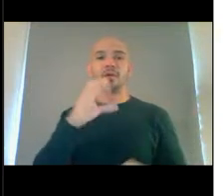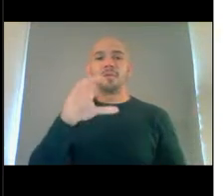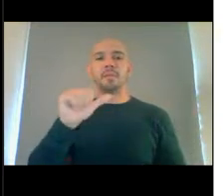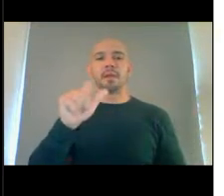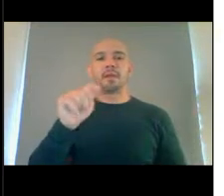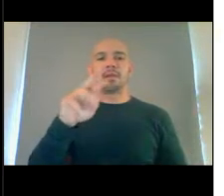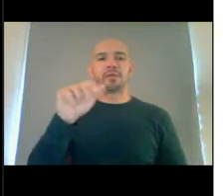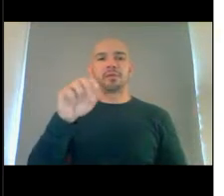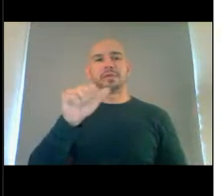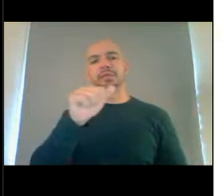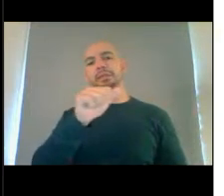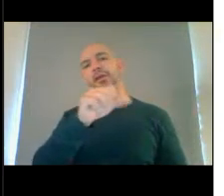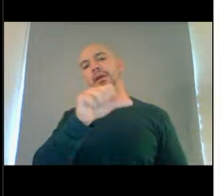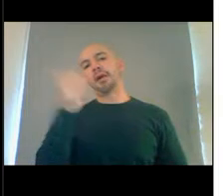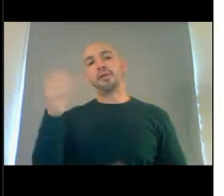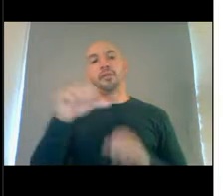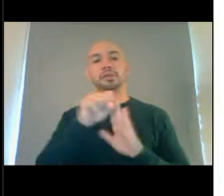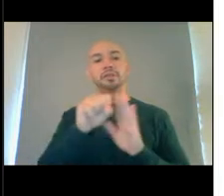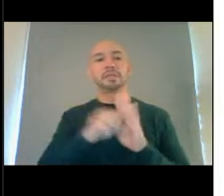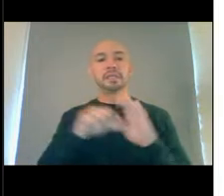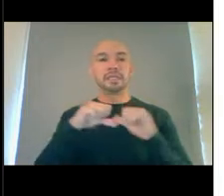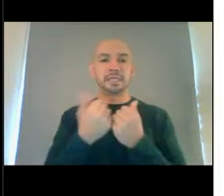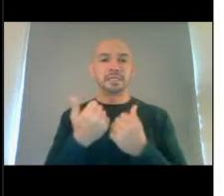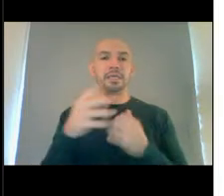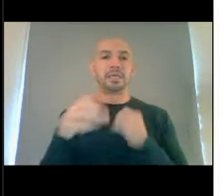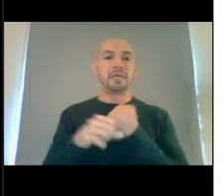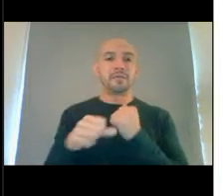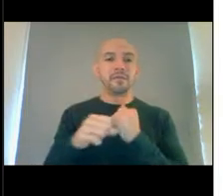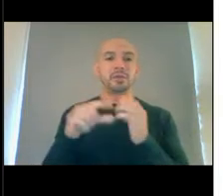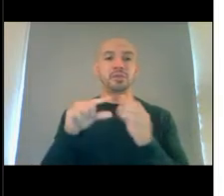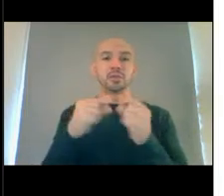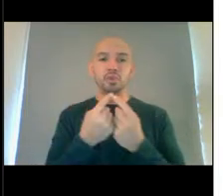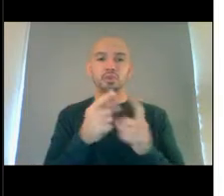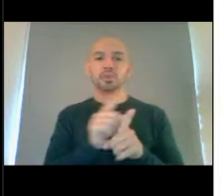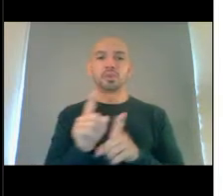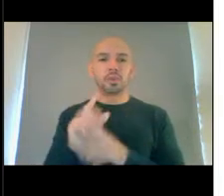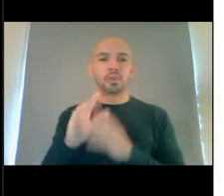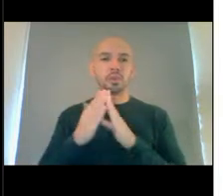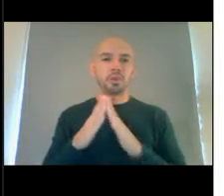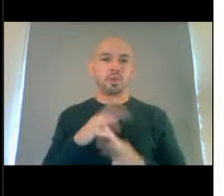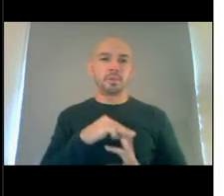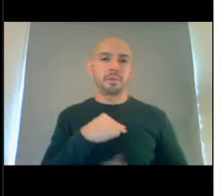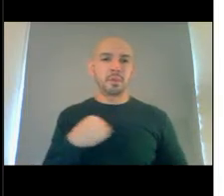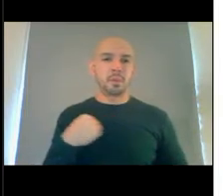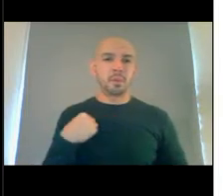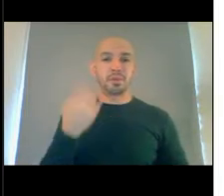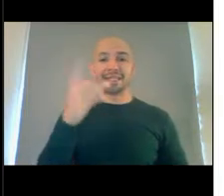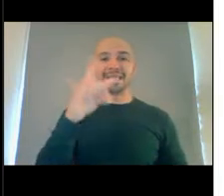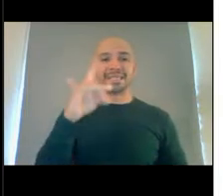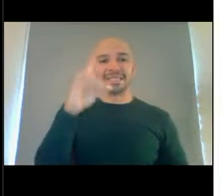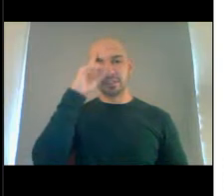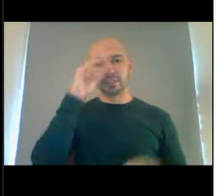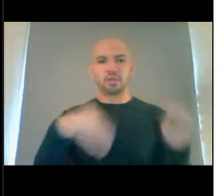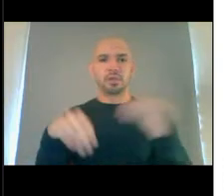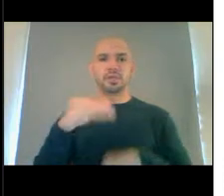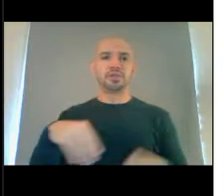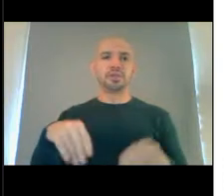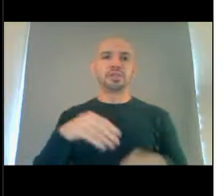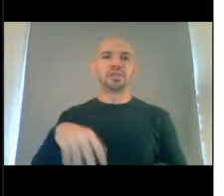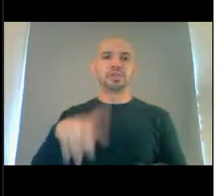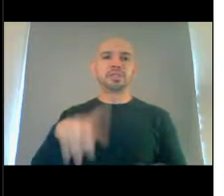agencies regional local partners advocacy groups as well as community members there are 18 strategies that are applied in various